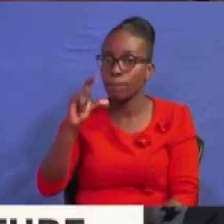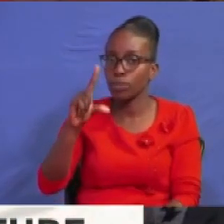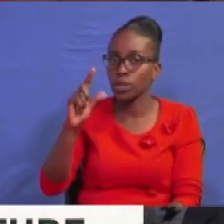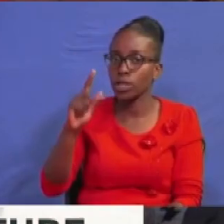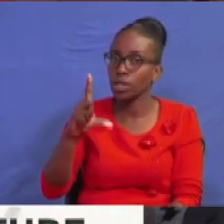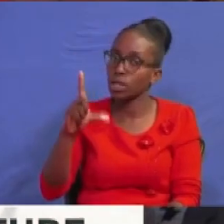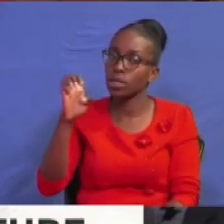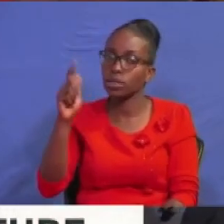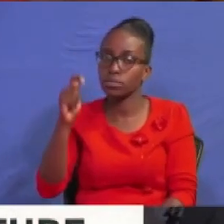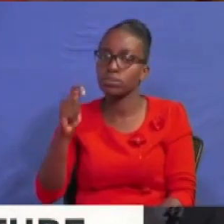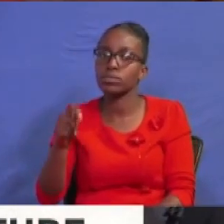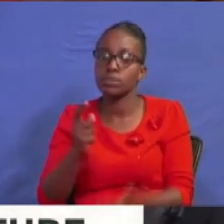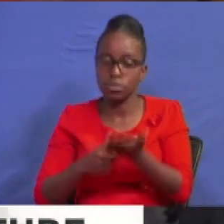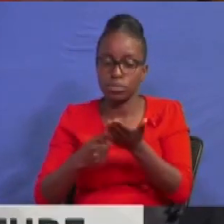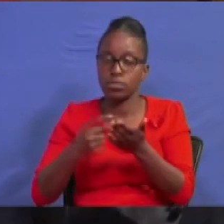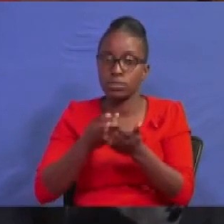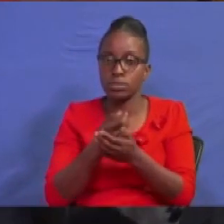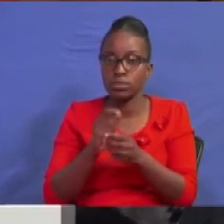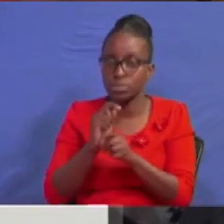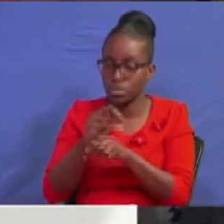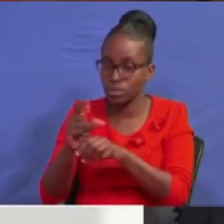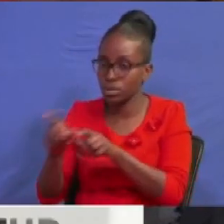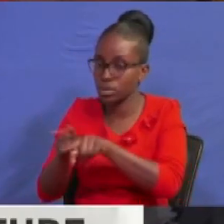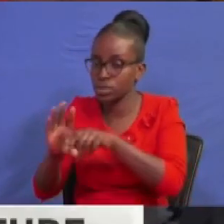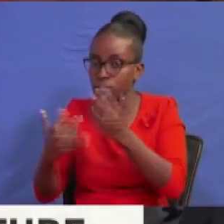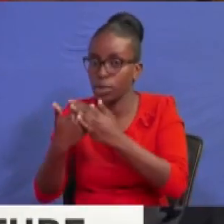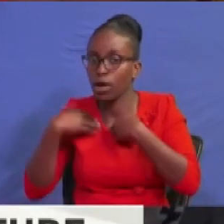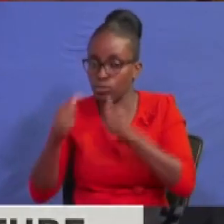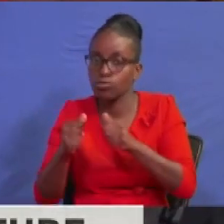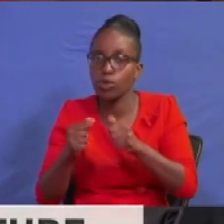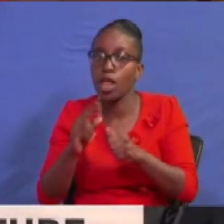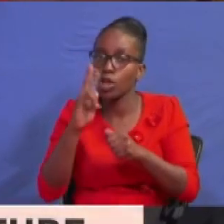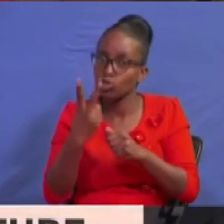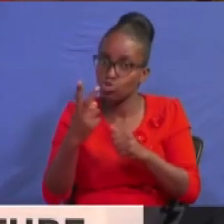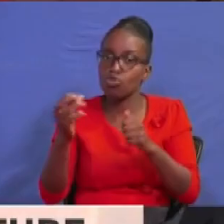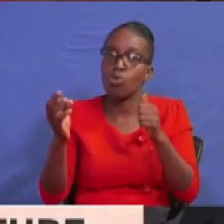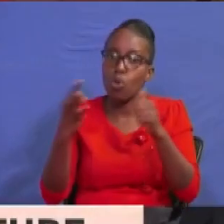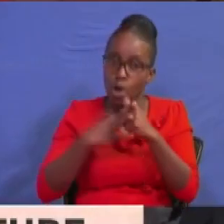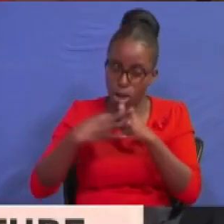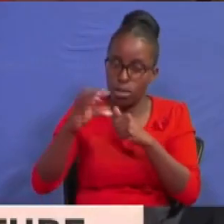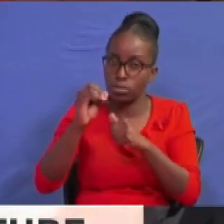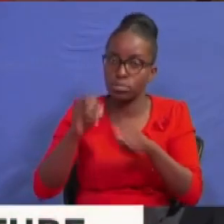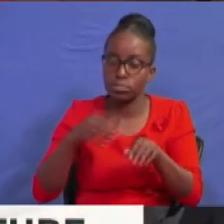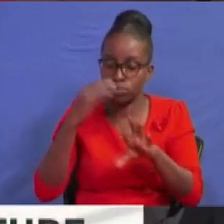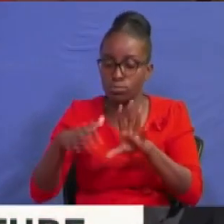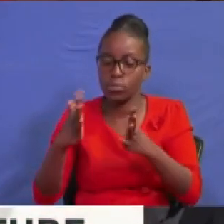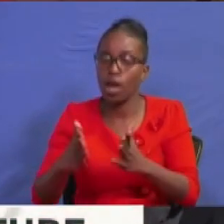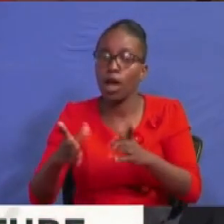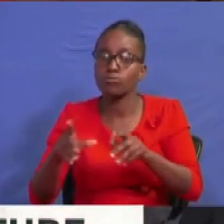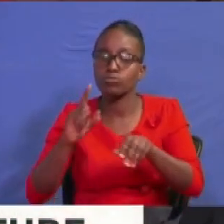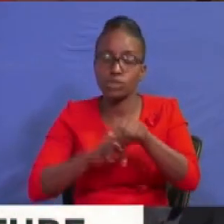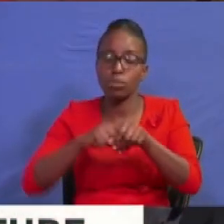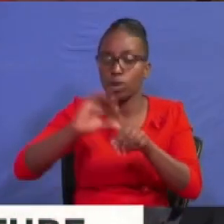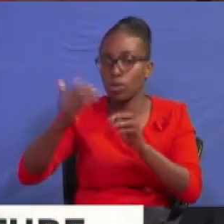that we provide them with. We have recruited the 280 agripreneurs in the county to